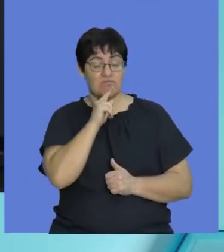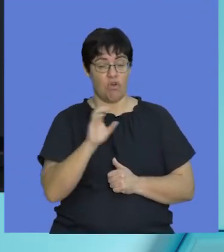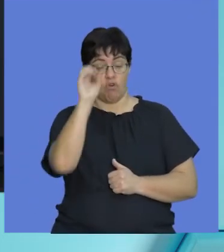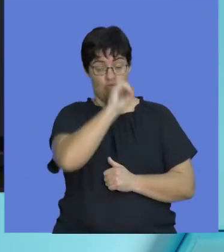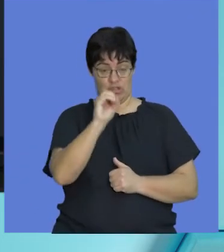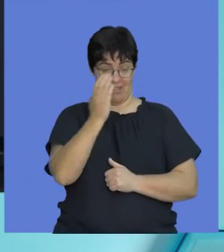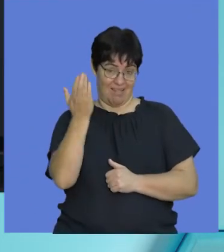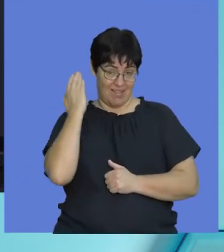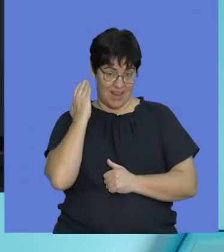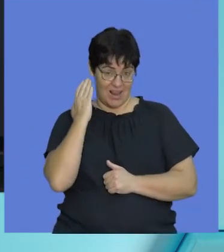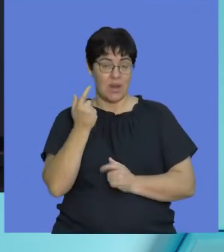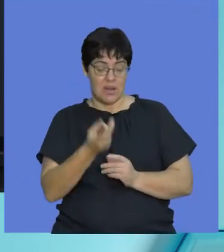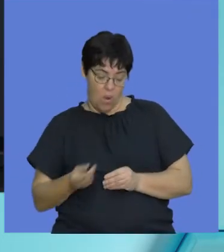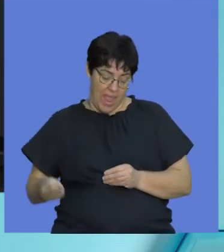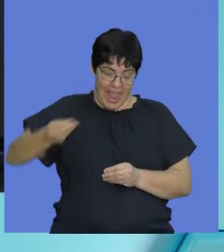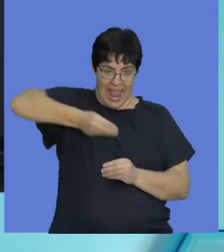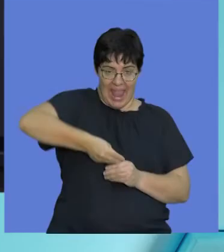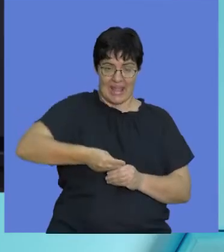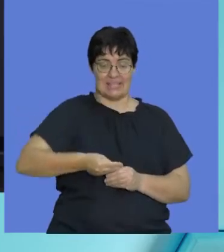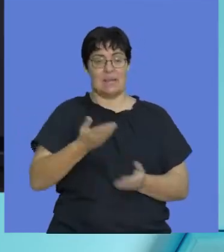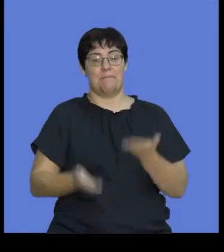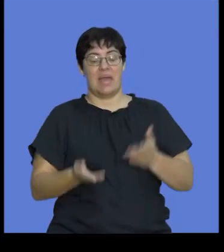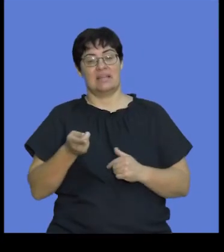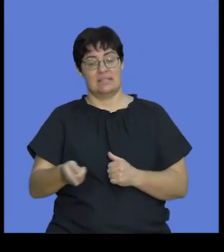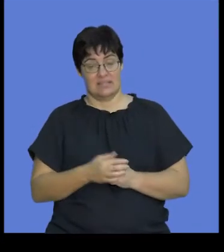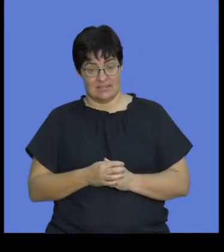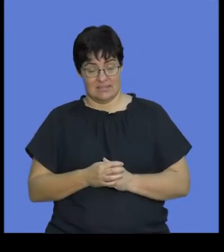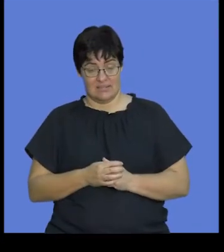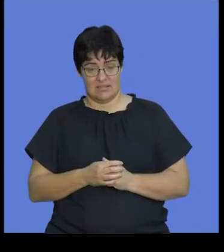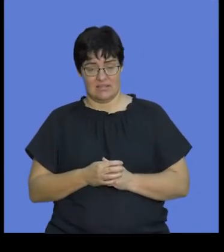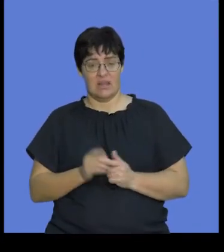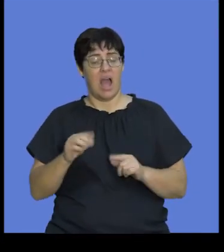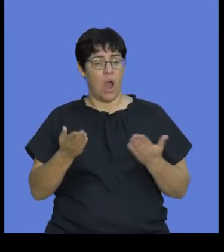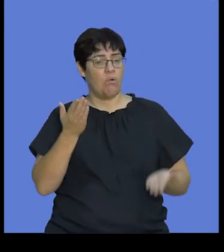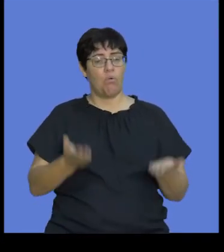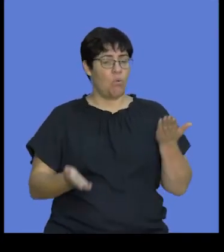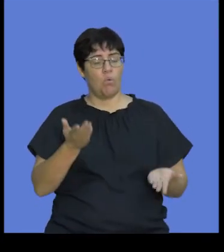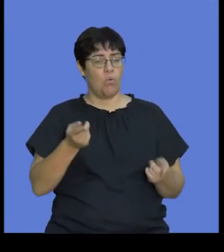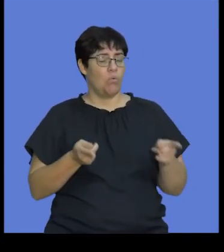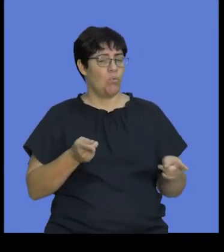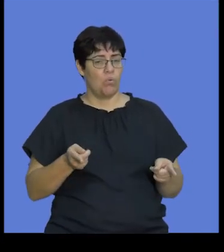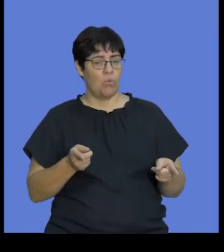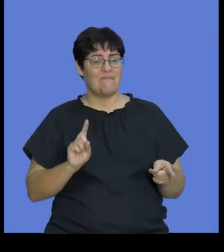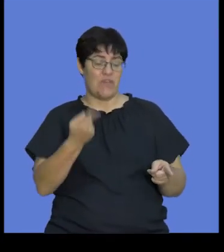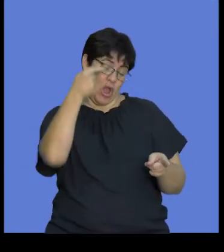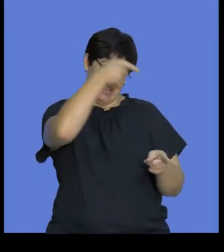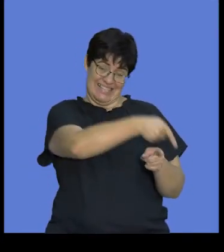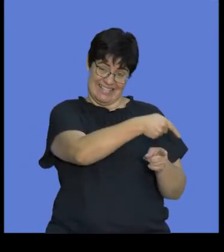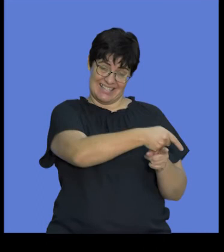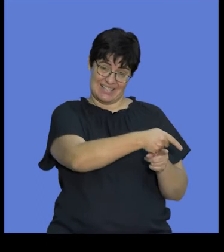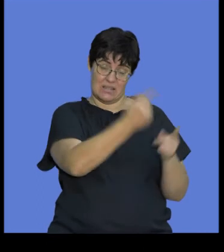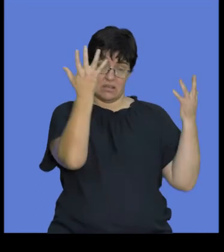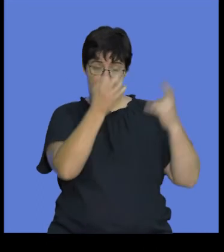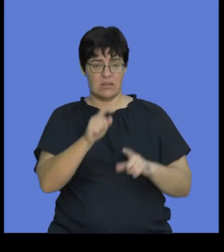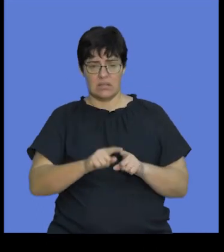taken the original situation and we're changing the mass. How does this momentum compare to the first